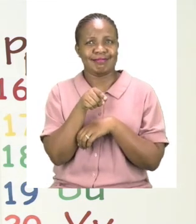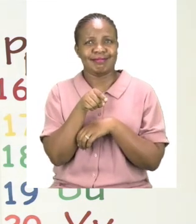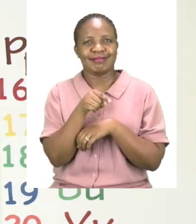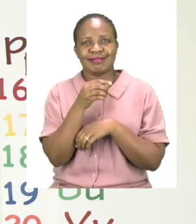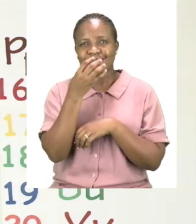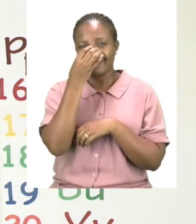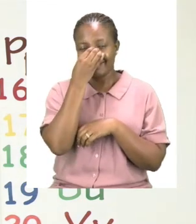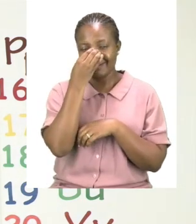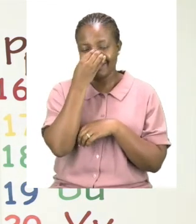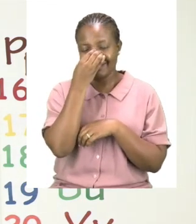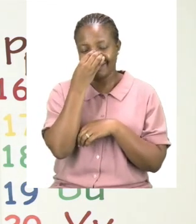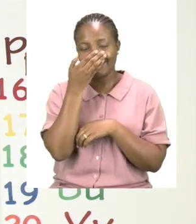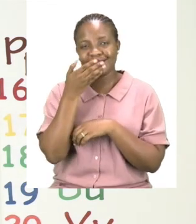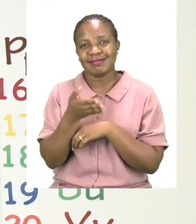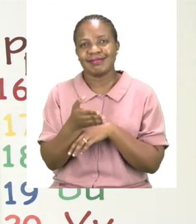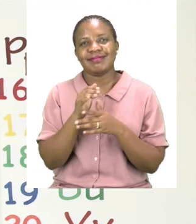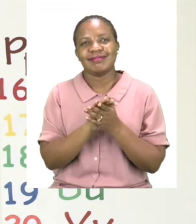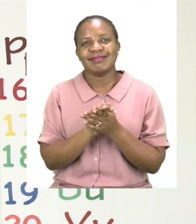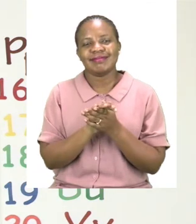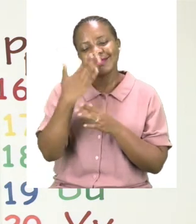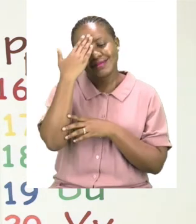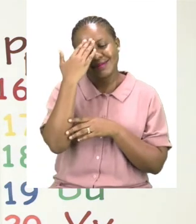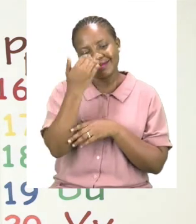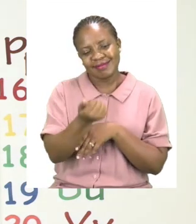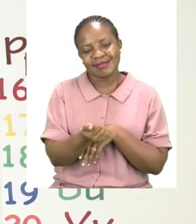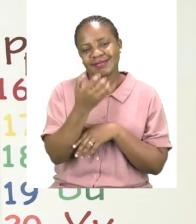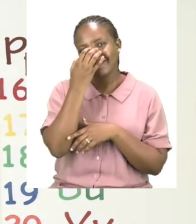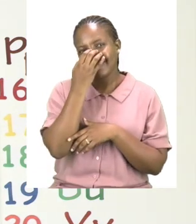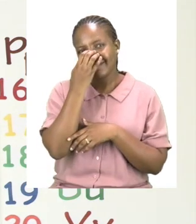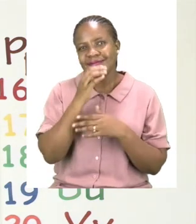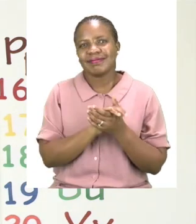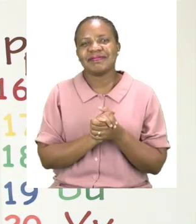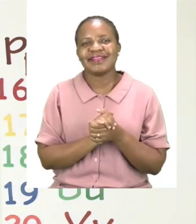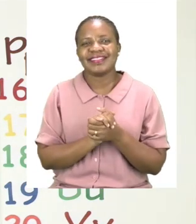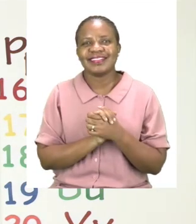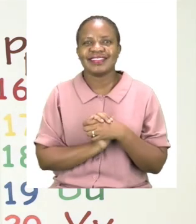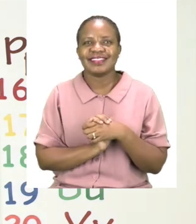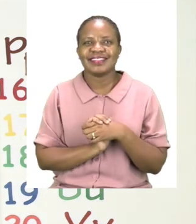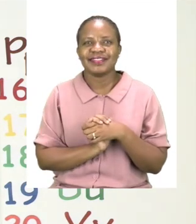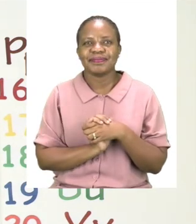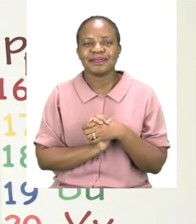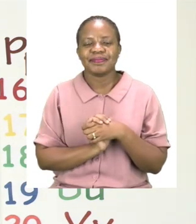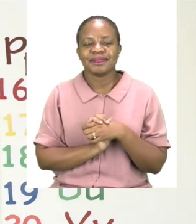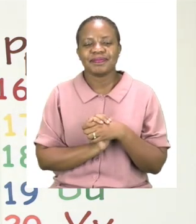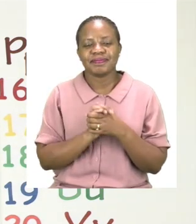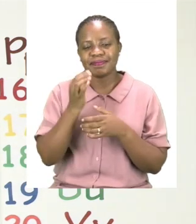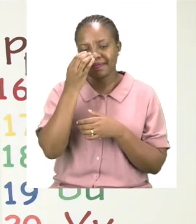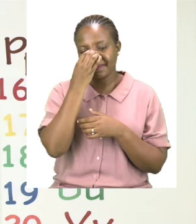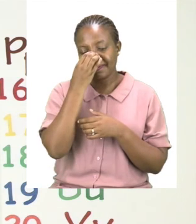There he is! Hello Sushi! So from